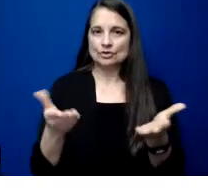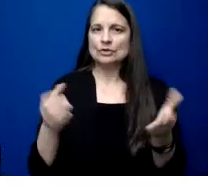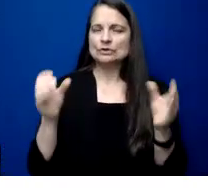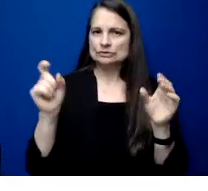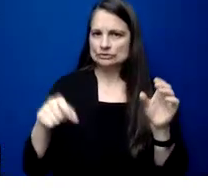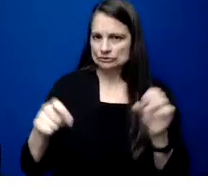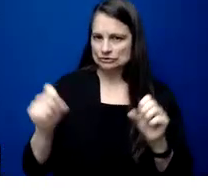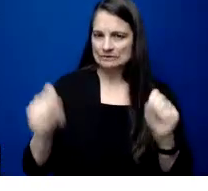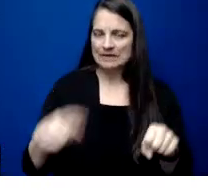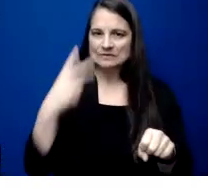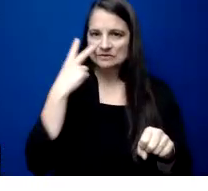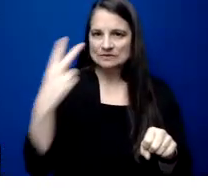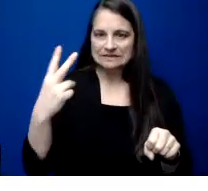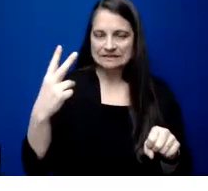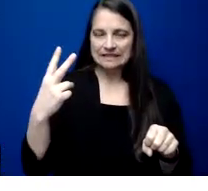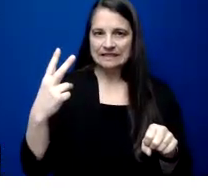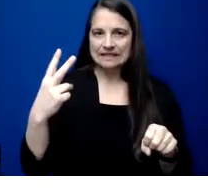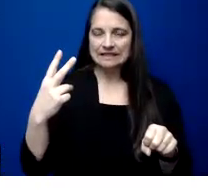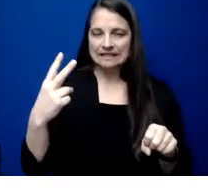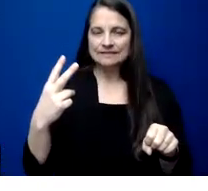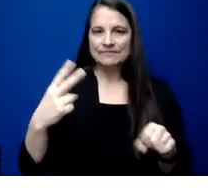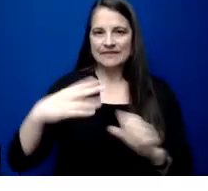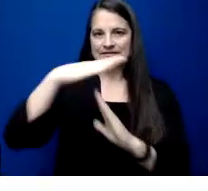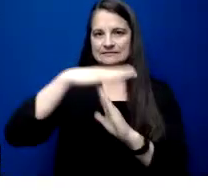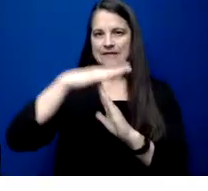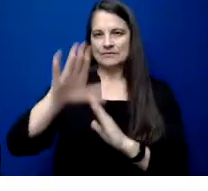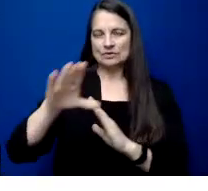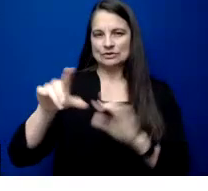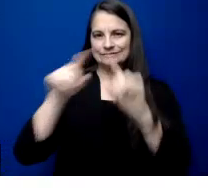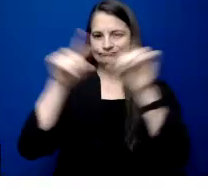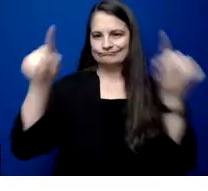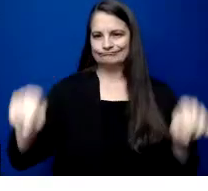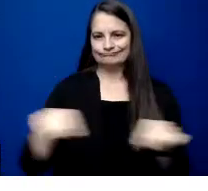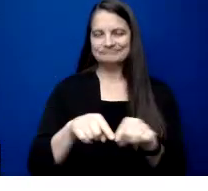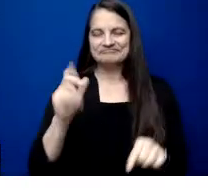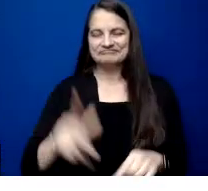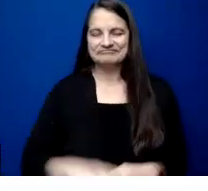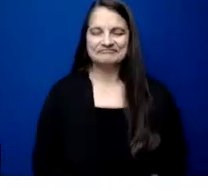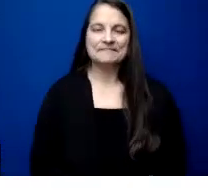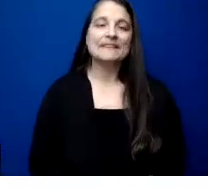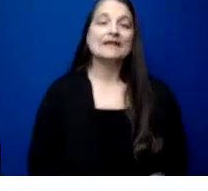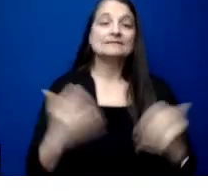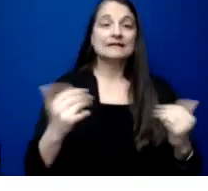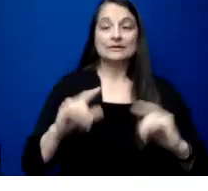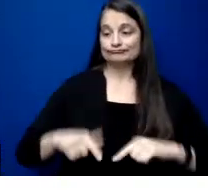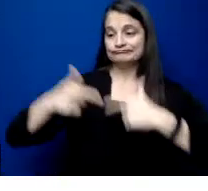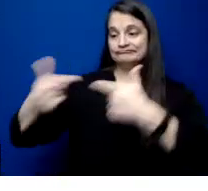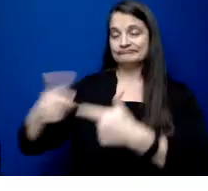see in the top of your screen. So with that, I'm going to turn this over to Abby and Caitlin.